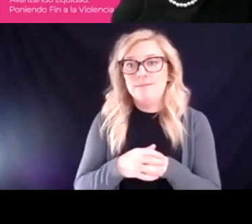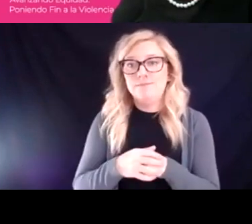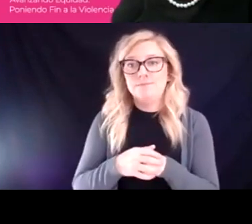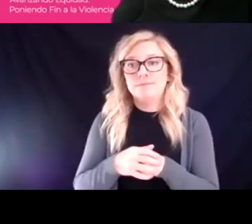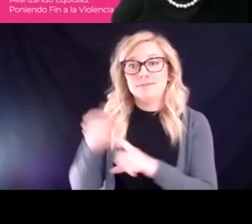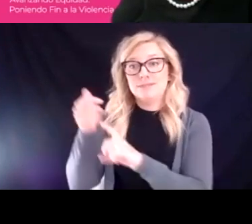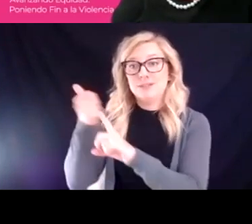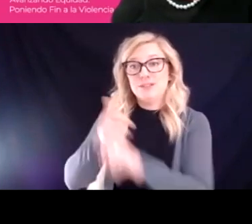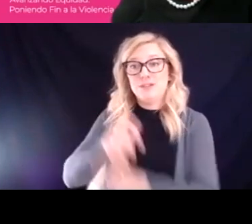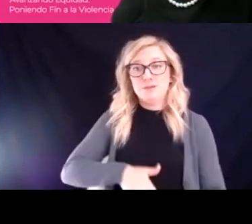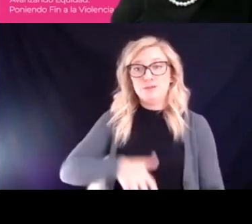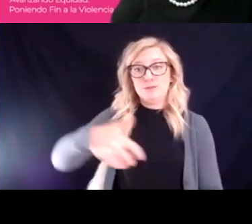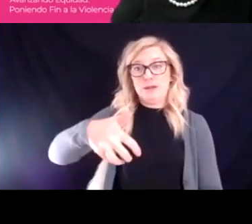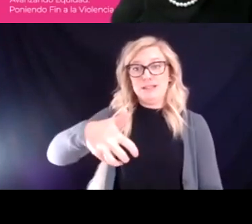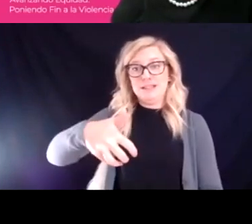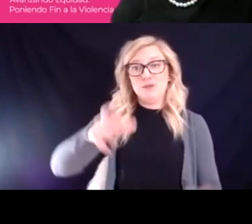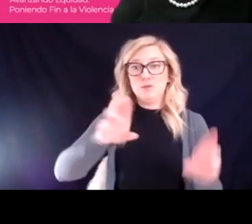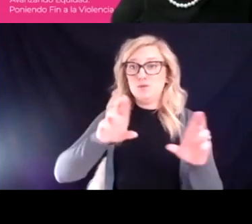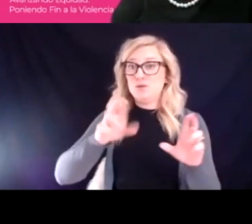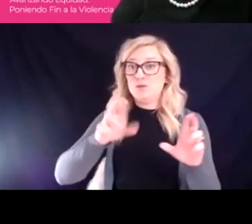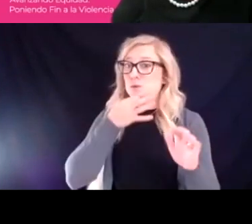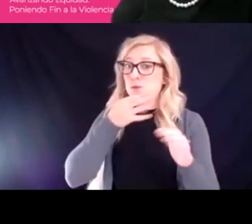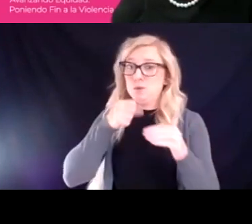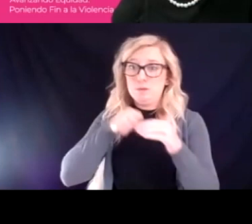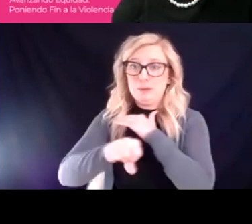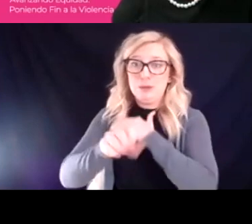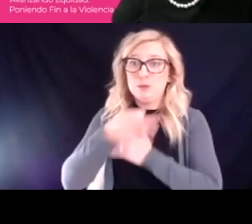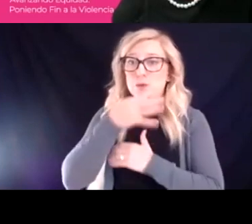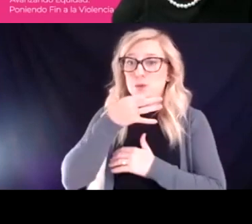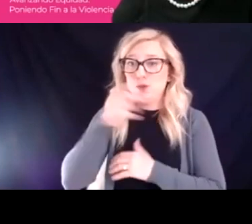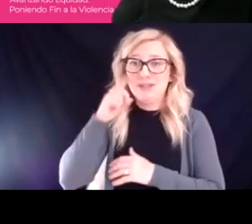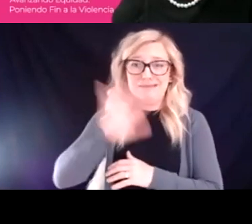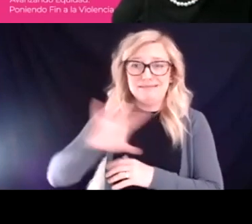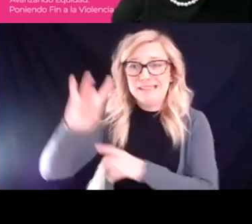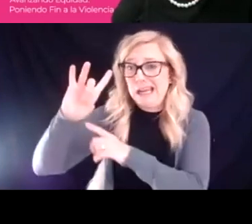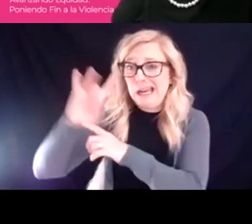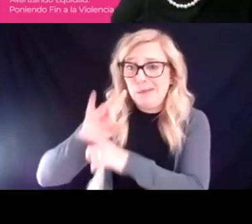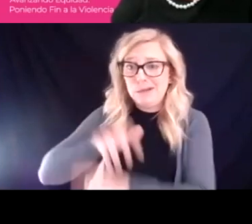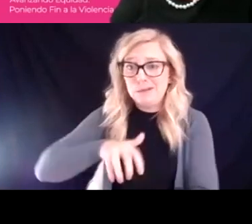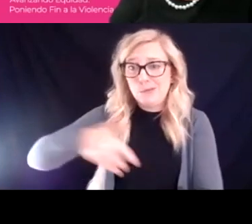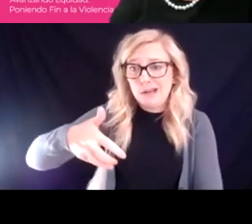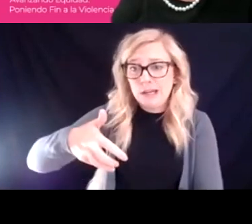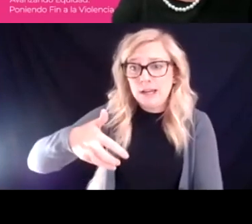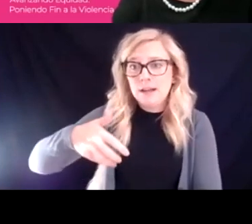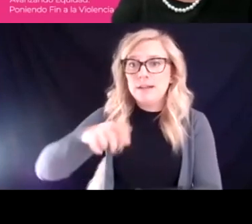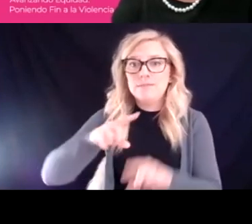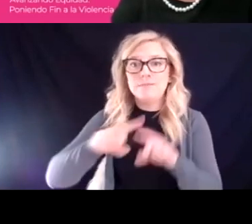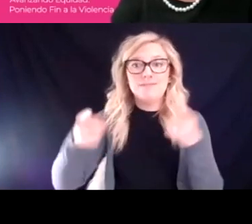pregnant. She was about to give birth. She thought she was a month away. And apparently, when they were detained,